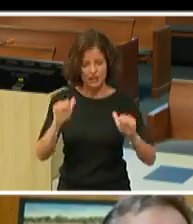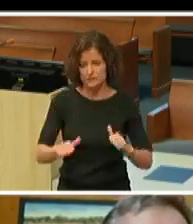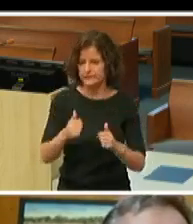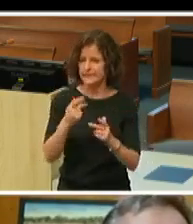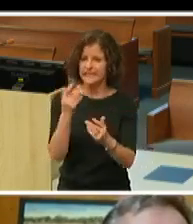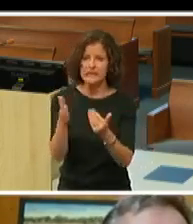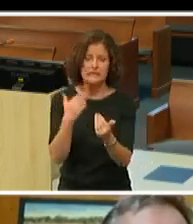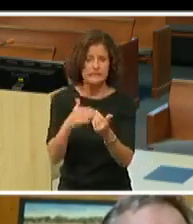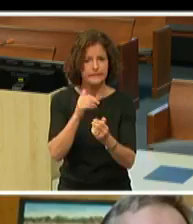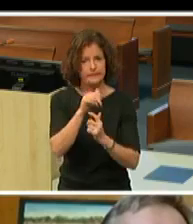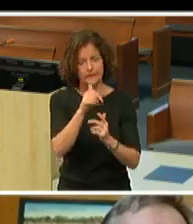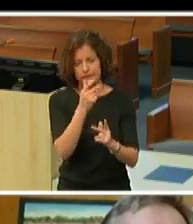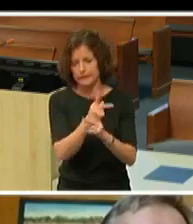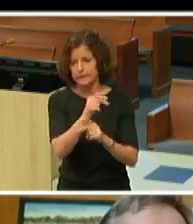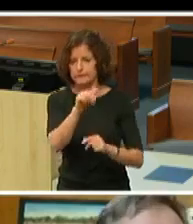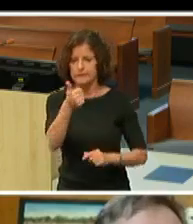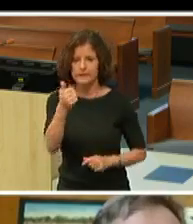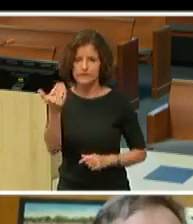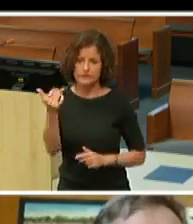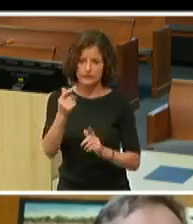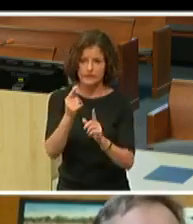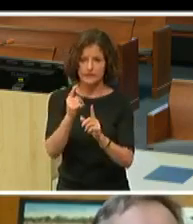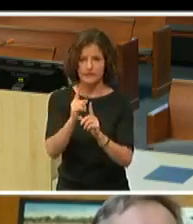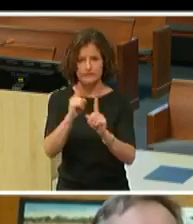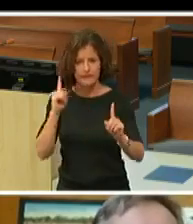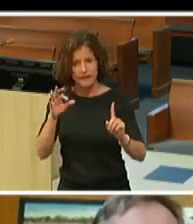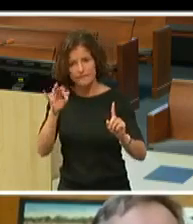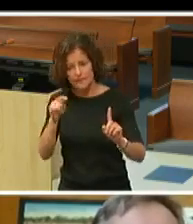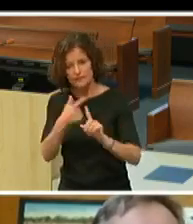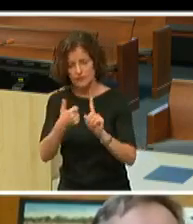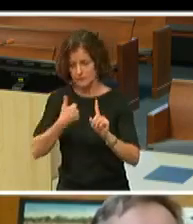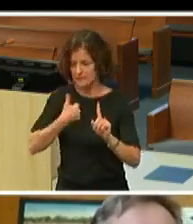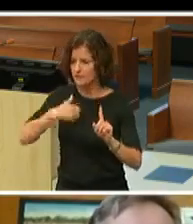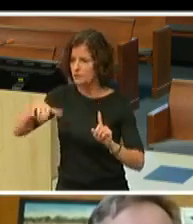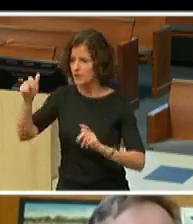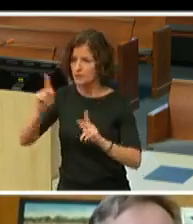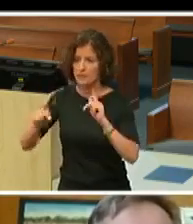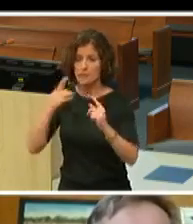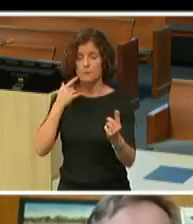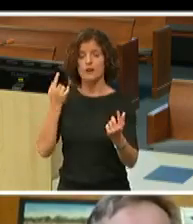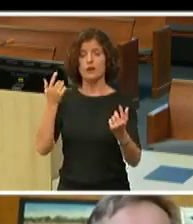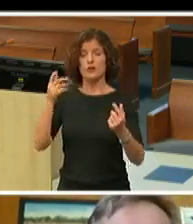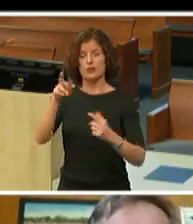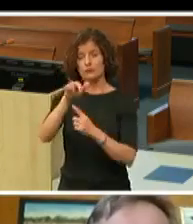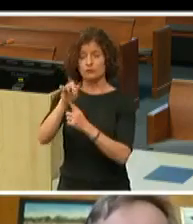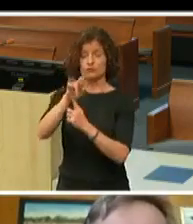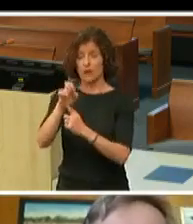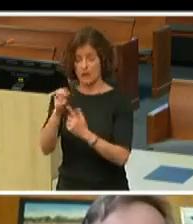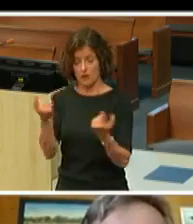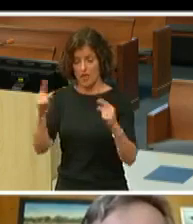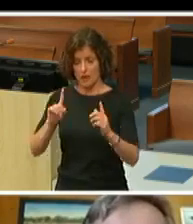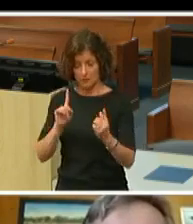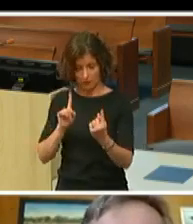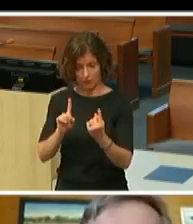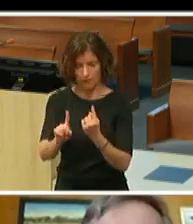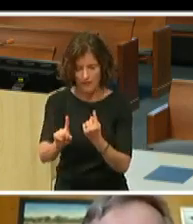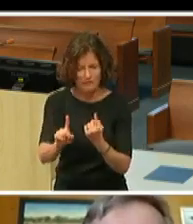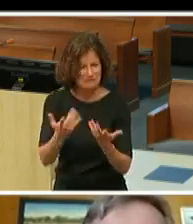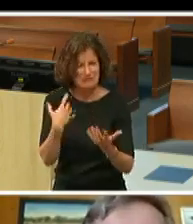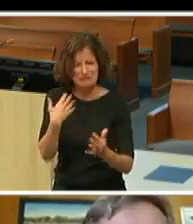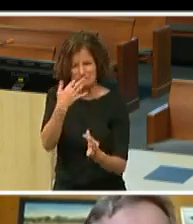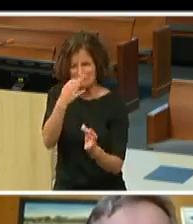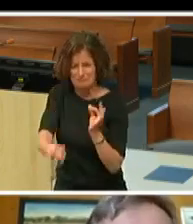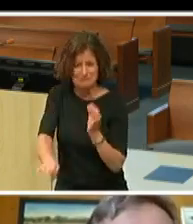between myself and anyone else if I wanted to. On those rare occasions when you're passing someone in an aisle, you're within the zone for like